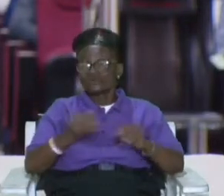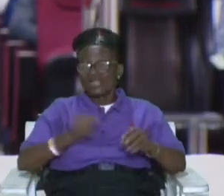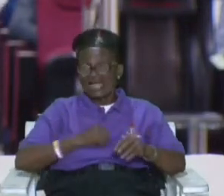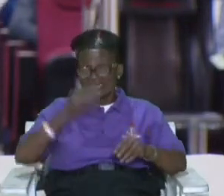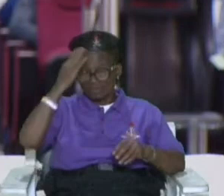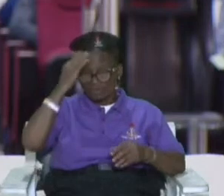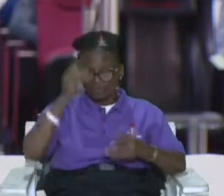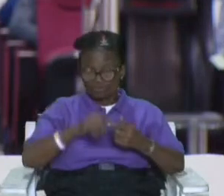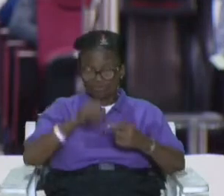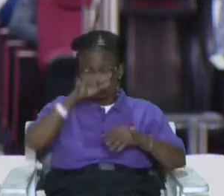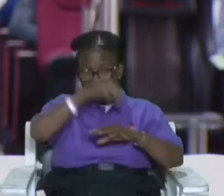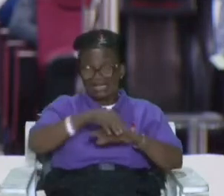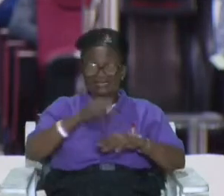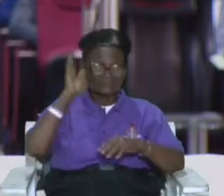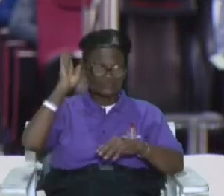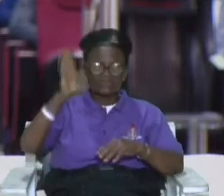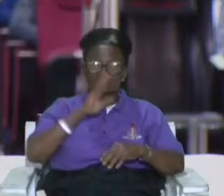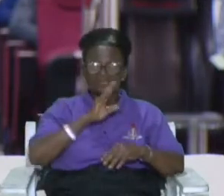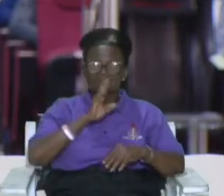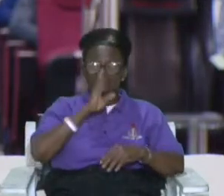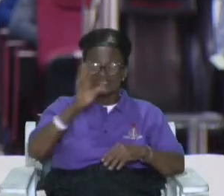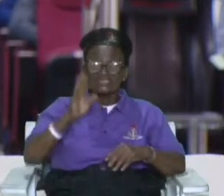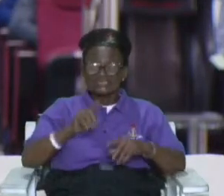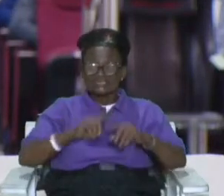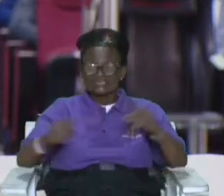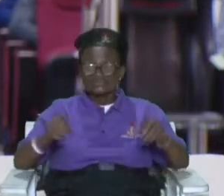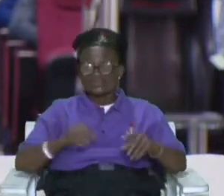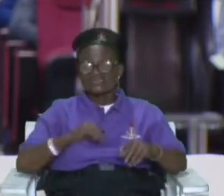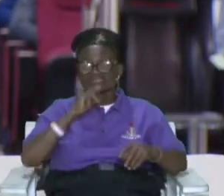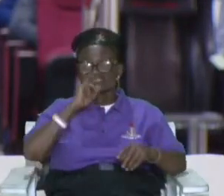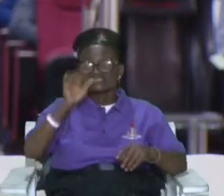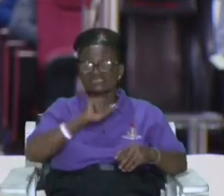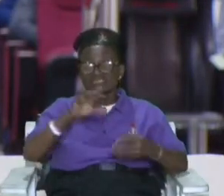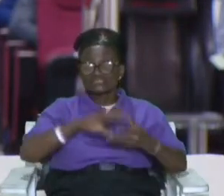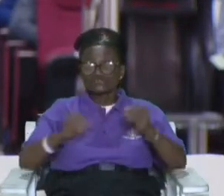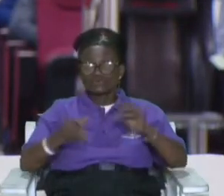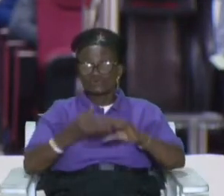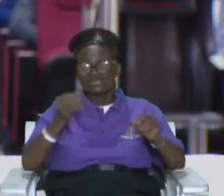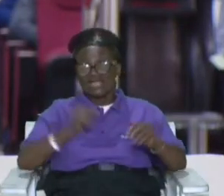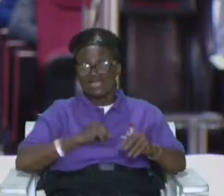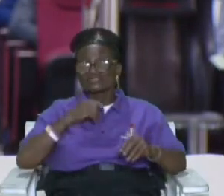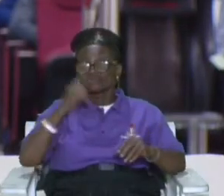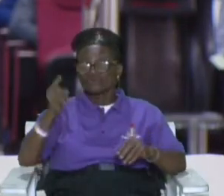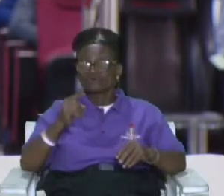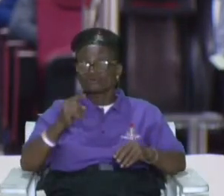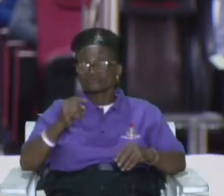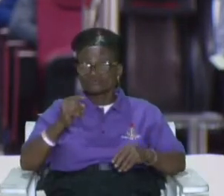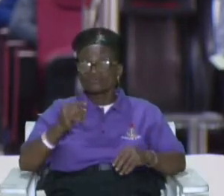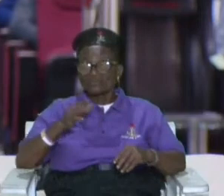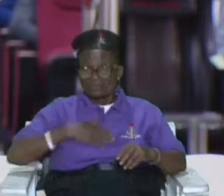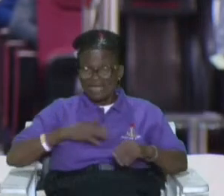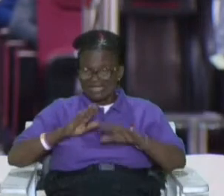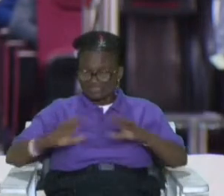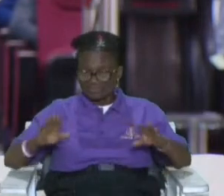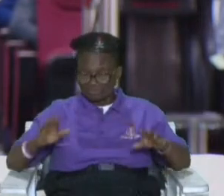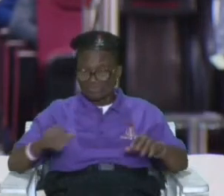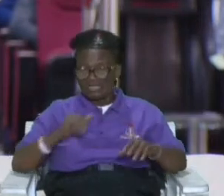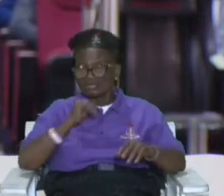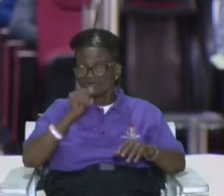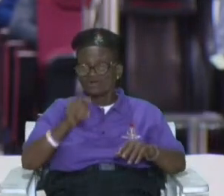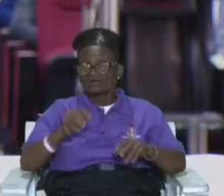It's a story I told some of my children not too long ago. It was the first time I visited